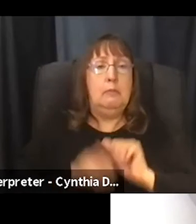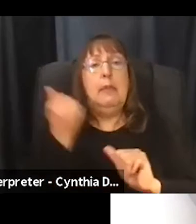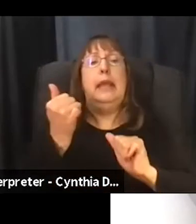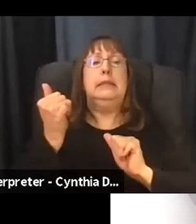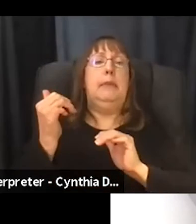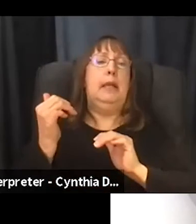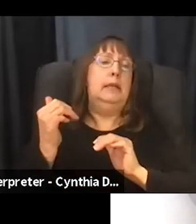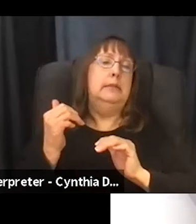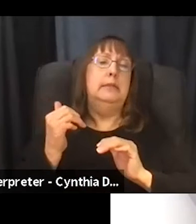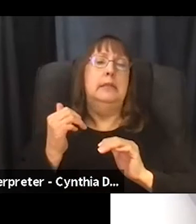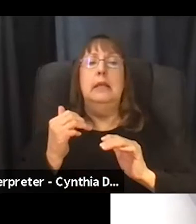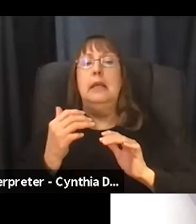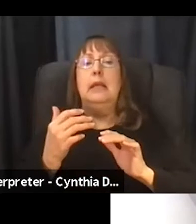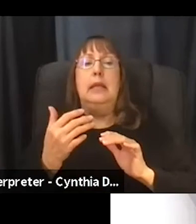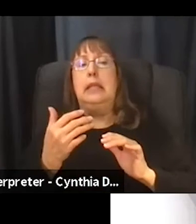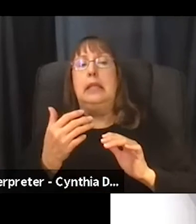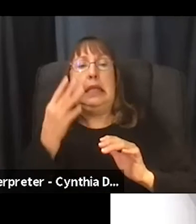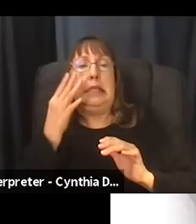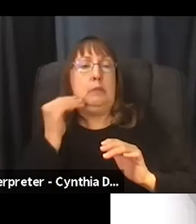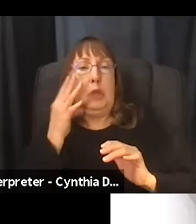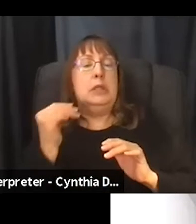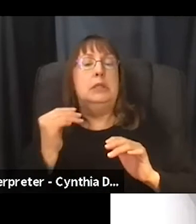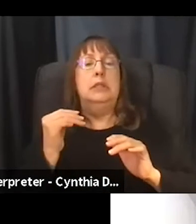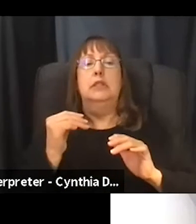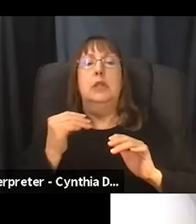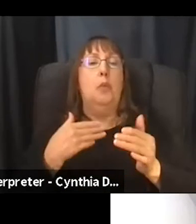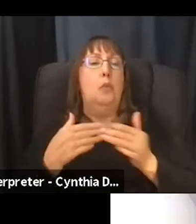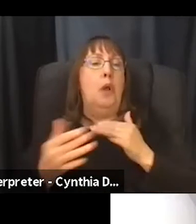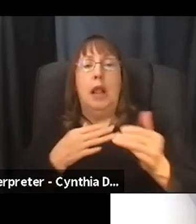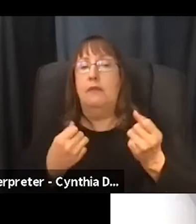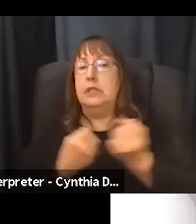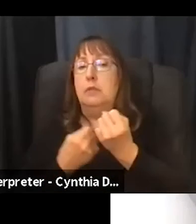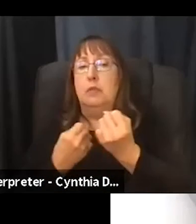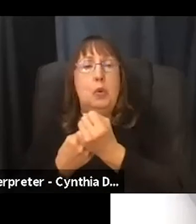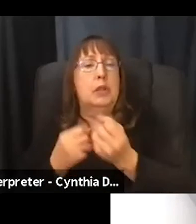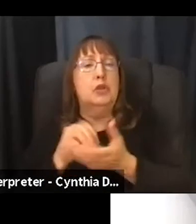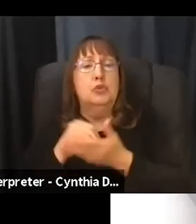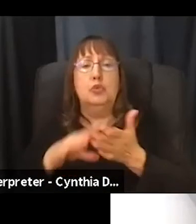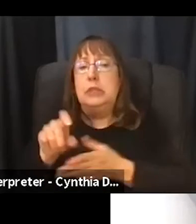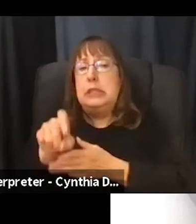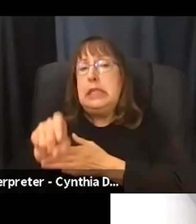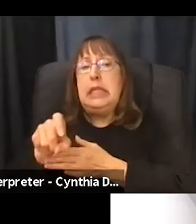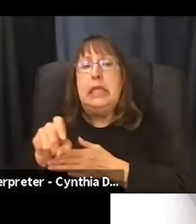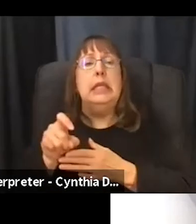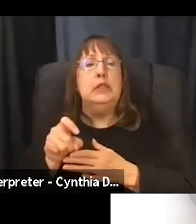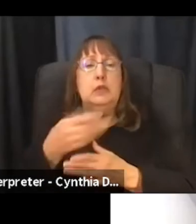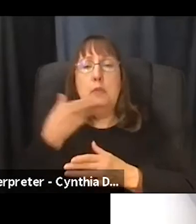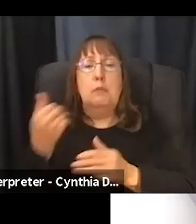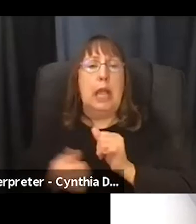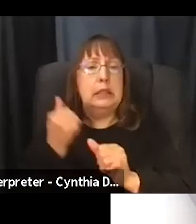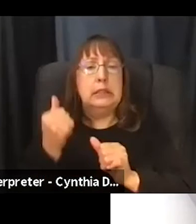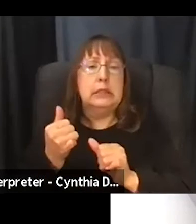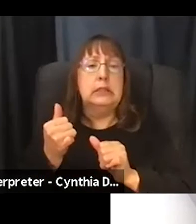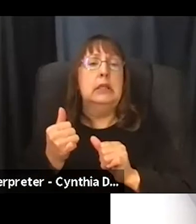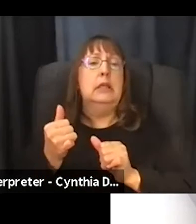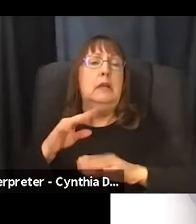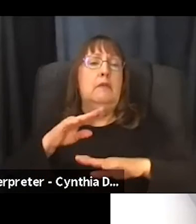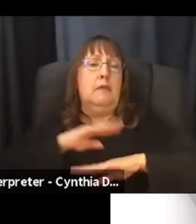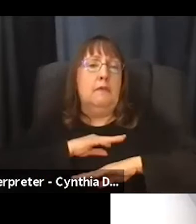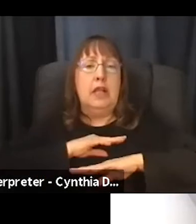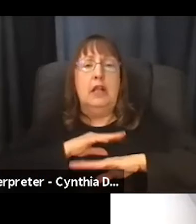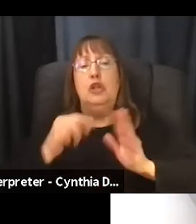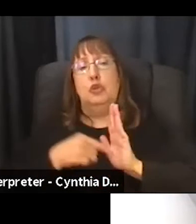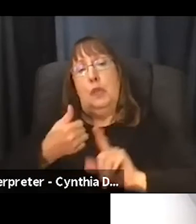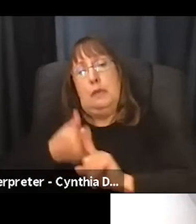and whatever support students need in order to best fulfill and show themselves in the best